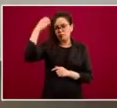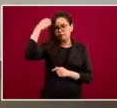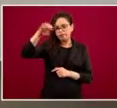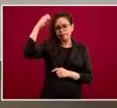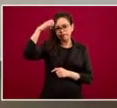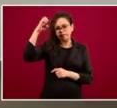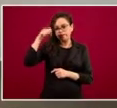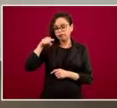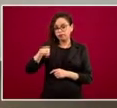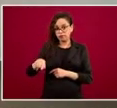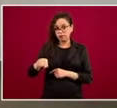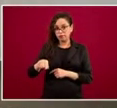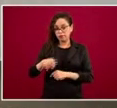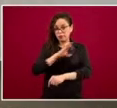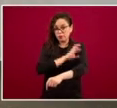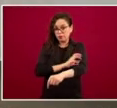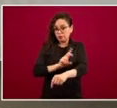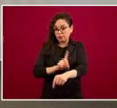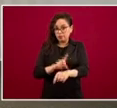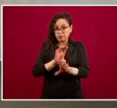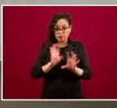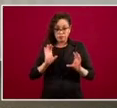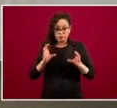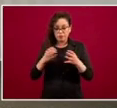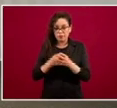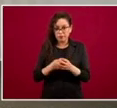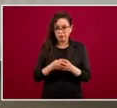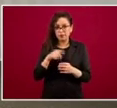had a technical group that coordinates,